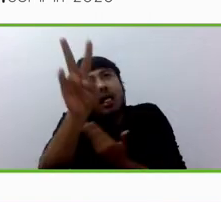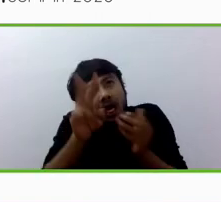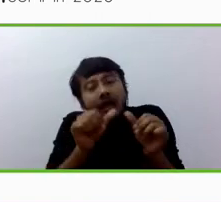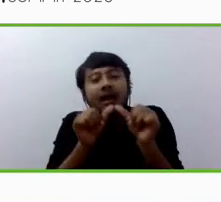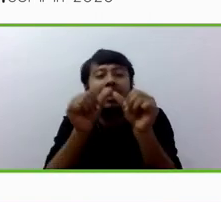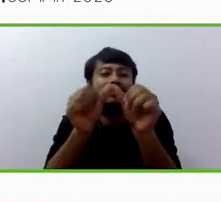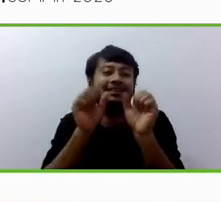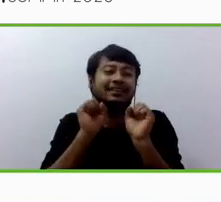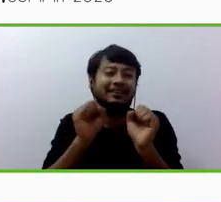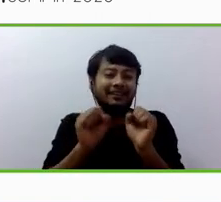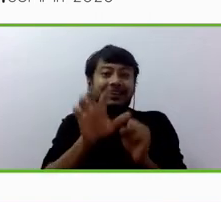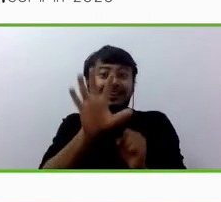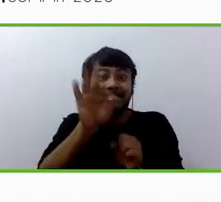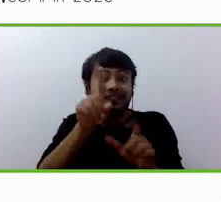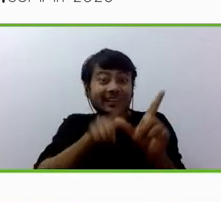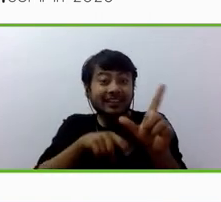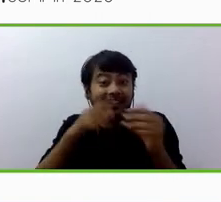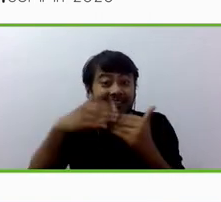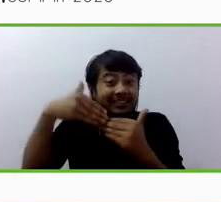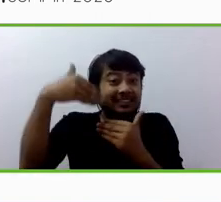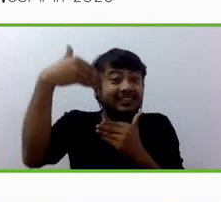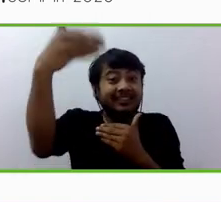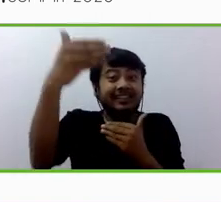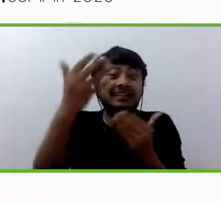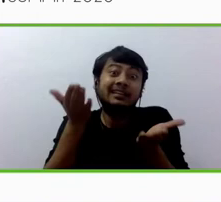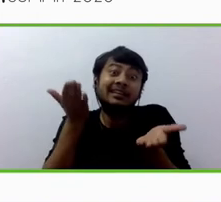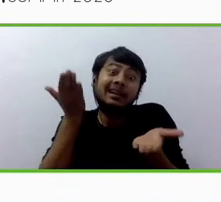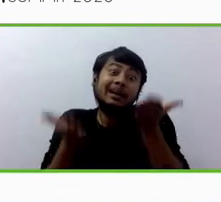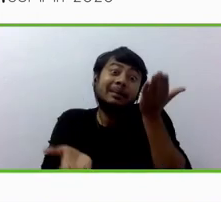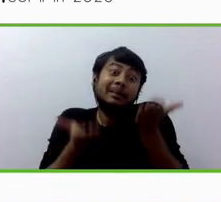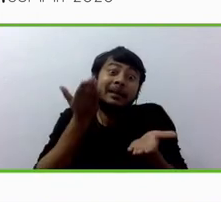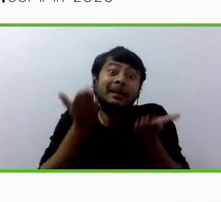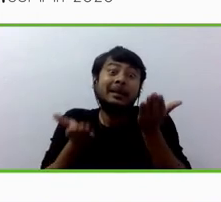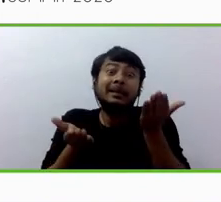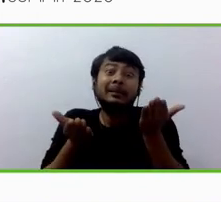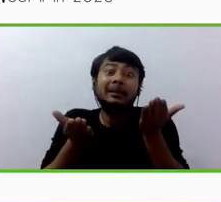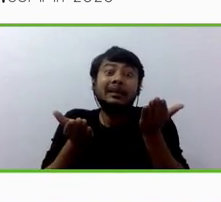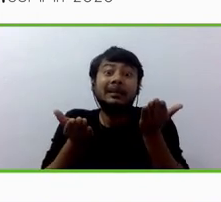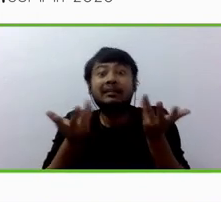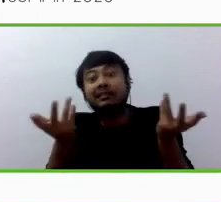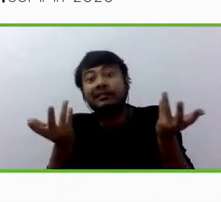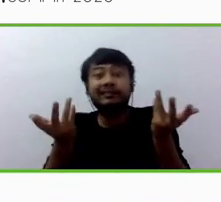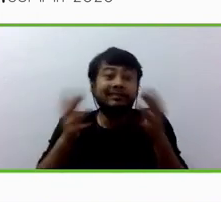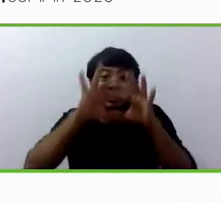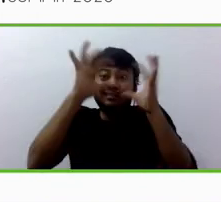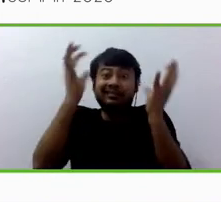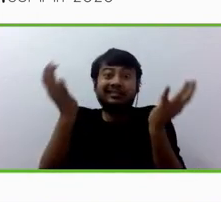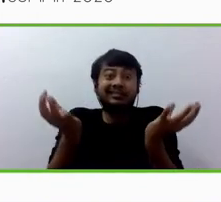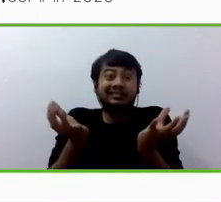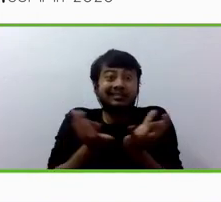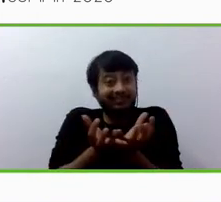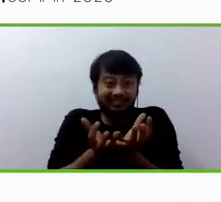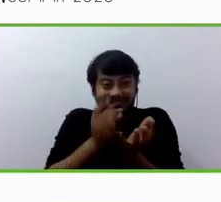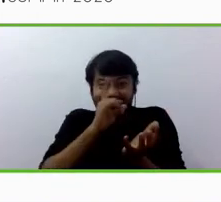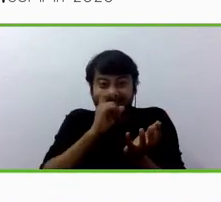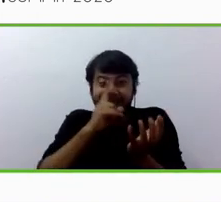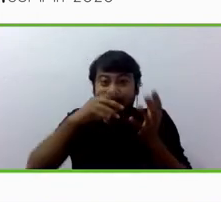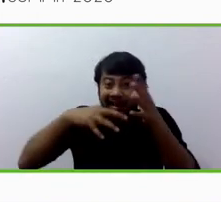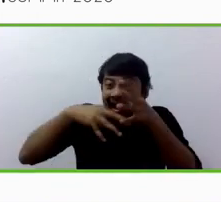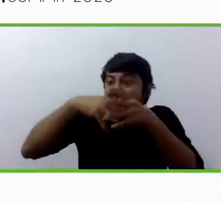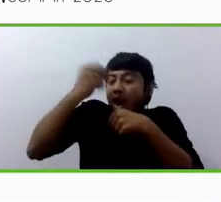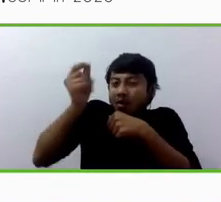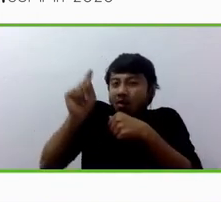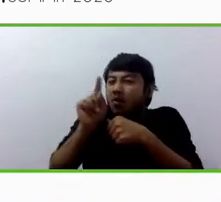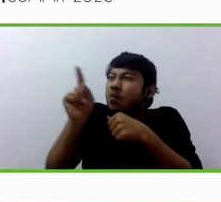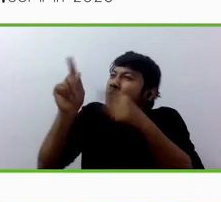we may actually be well on our way to exploring the solar system a lot more deeply than we have been able to so far,